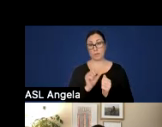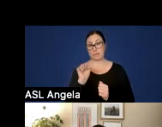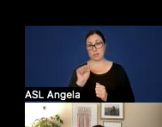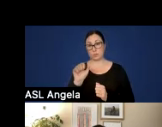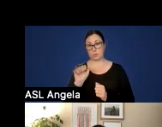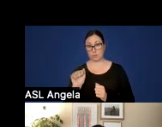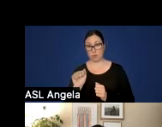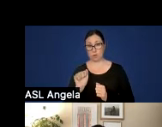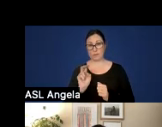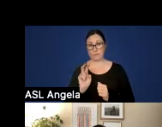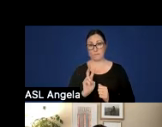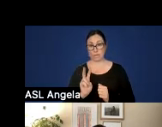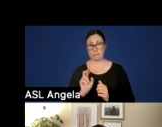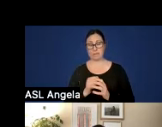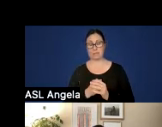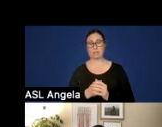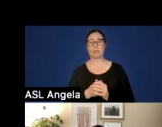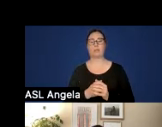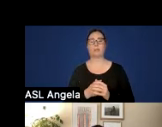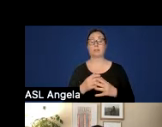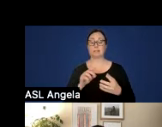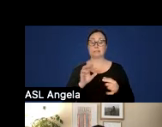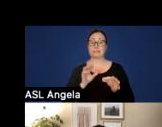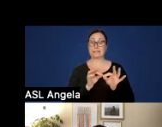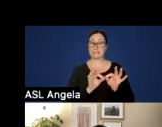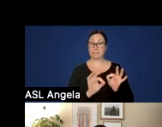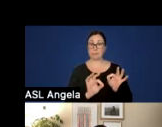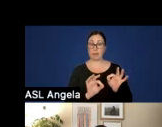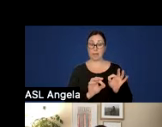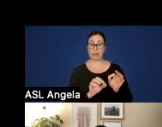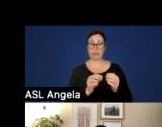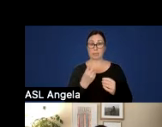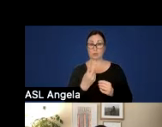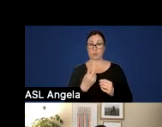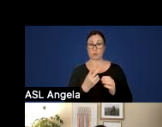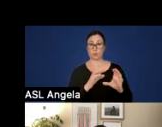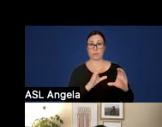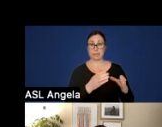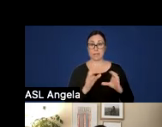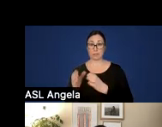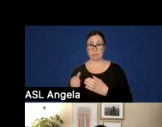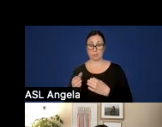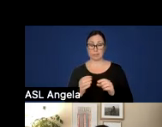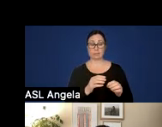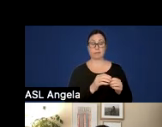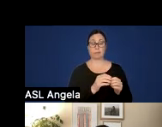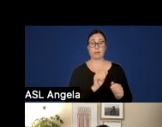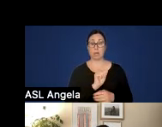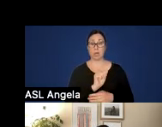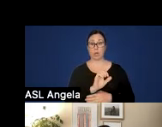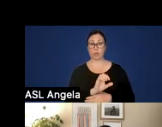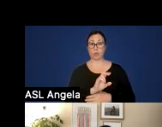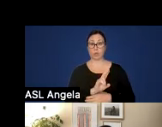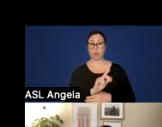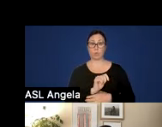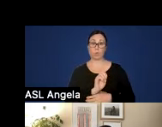simplified into two different stages. The acute stage, where perhaps an acute incident of